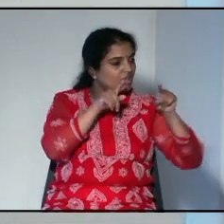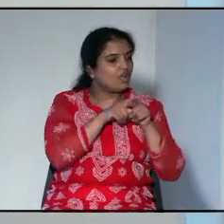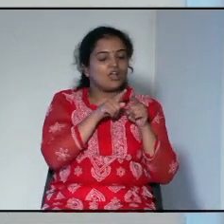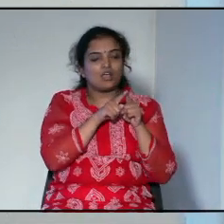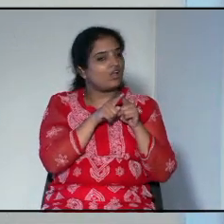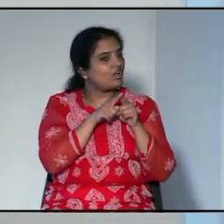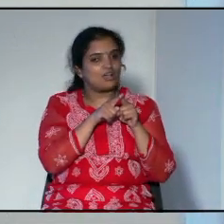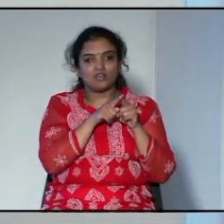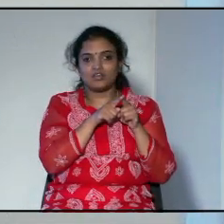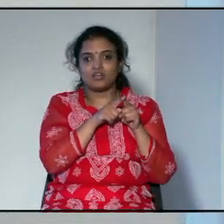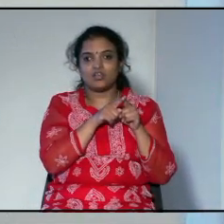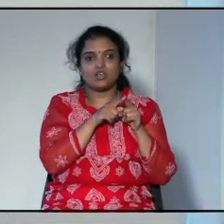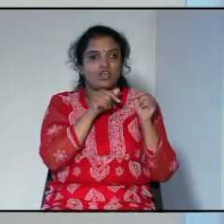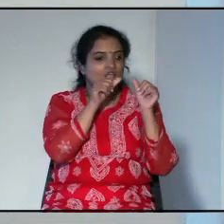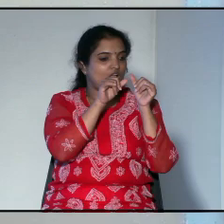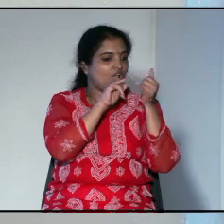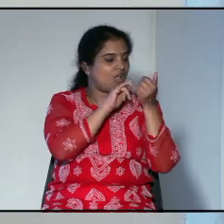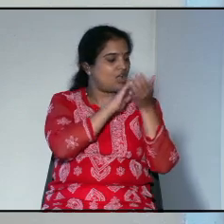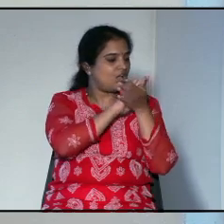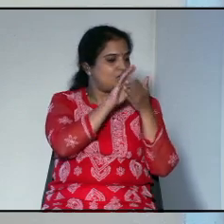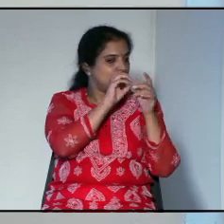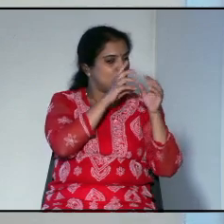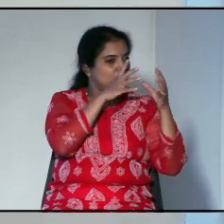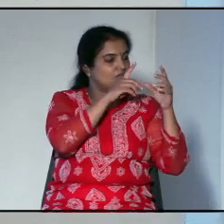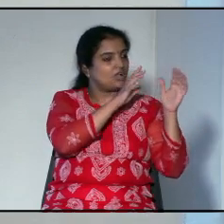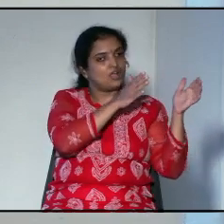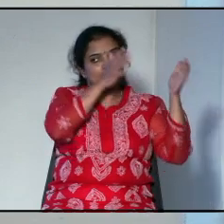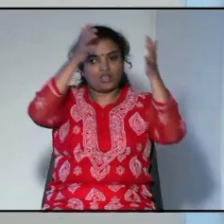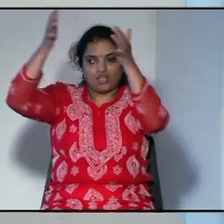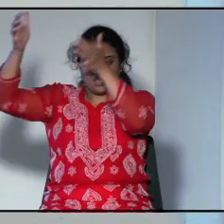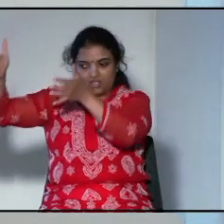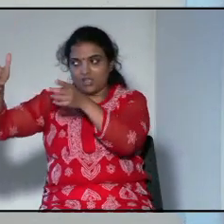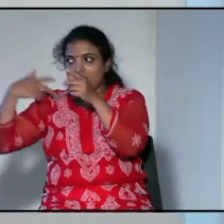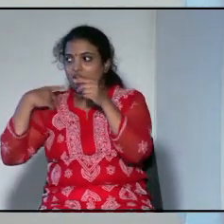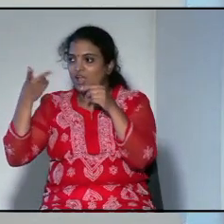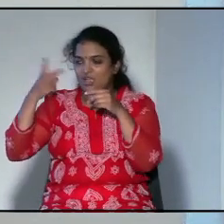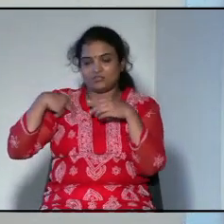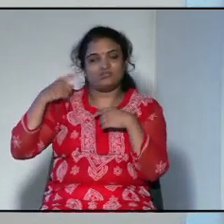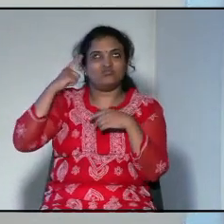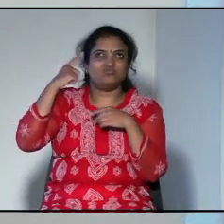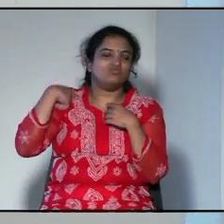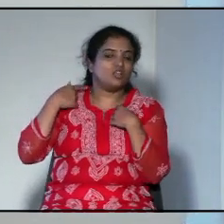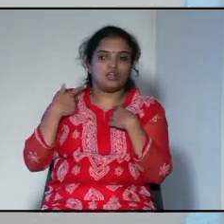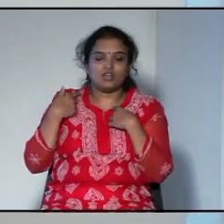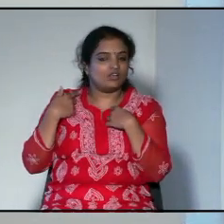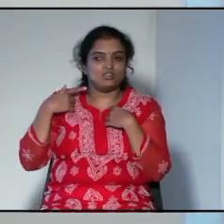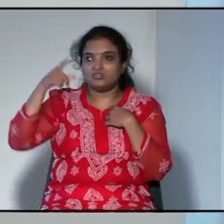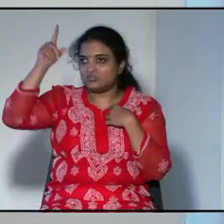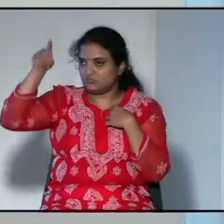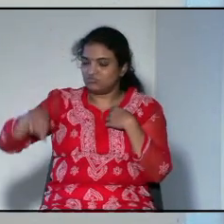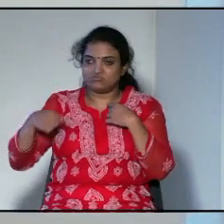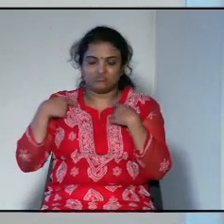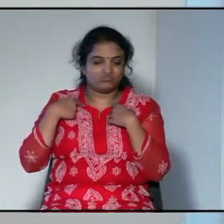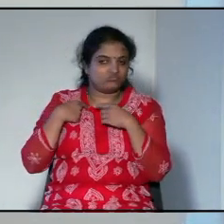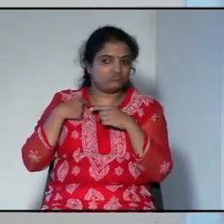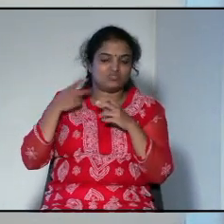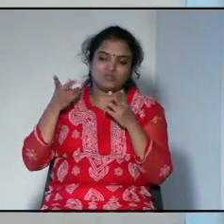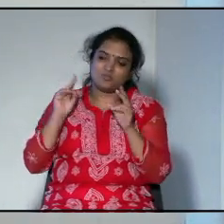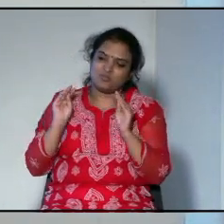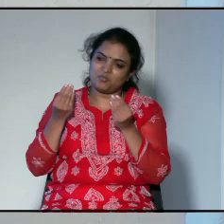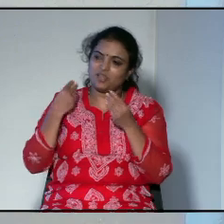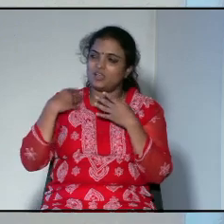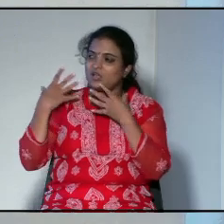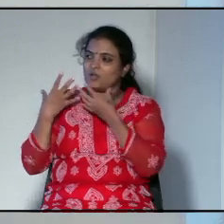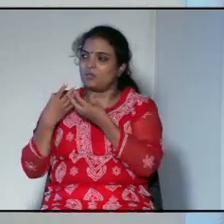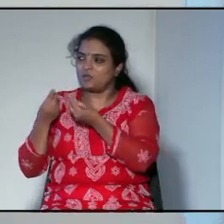Ashoka went back to her house and she was going to melt it down because she said, I've spent so much on it, I would melt it down. Now,